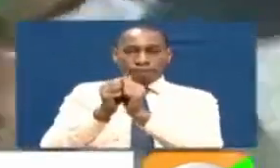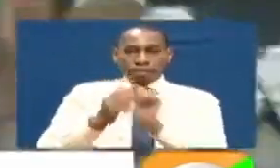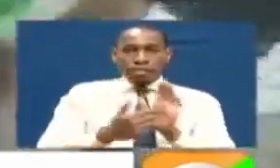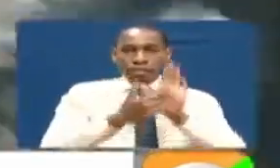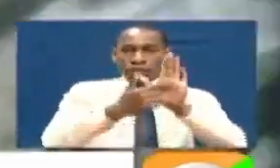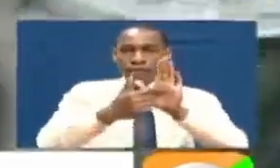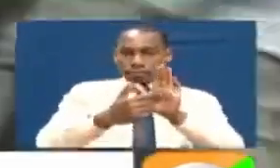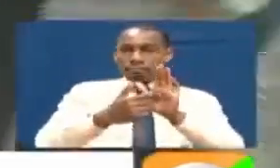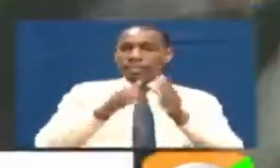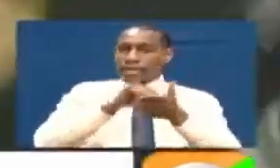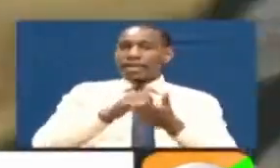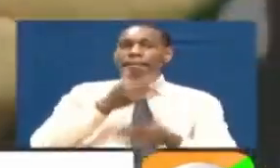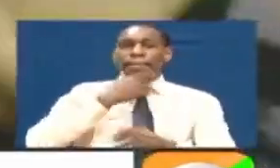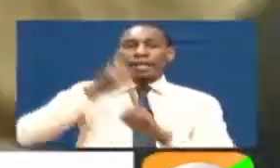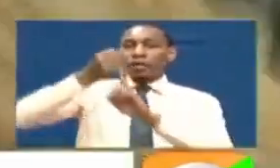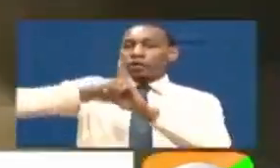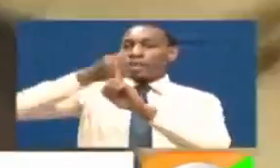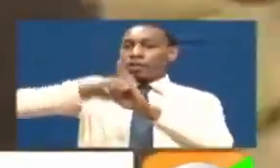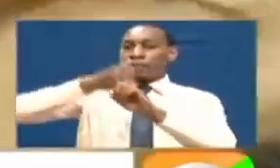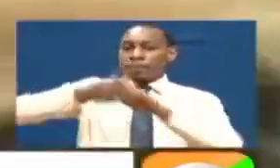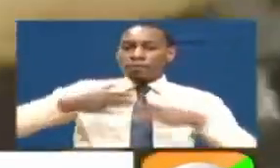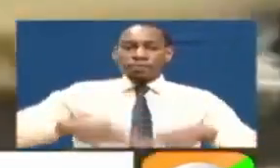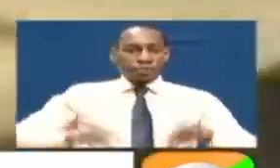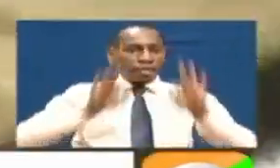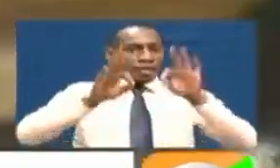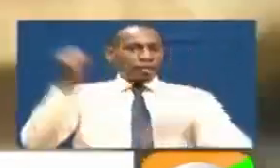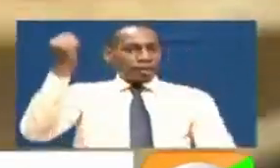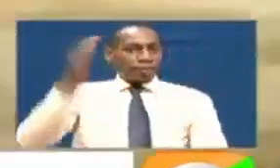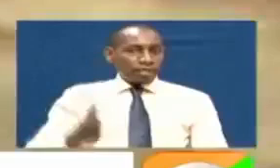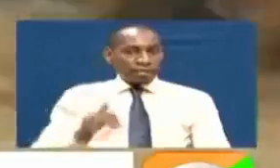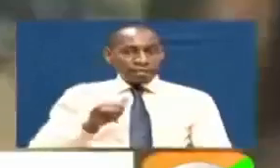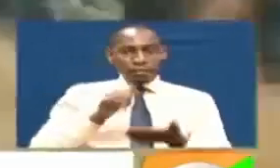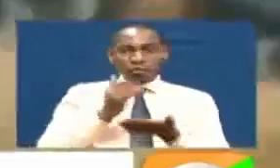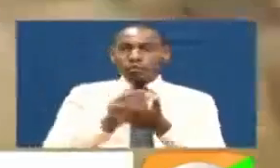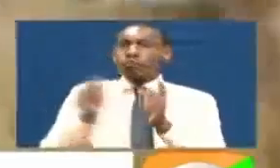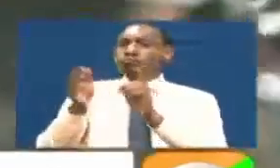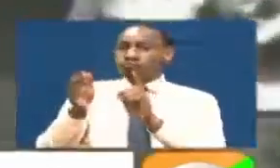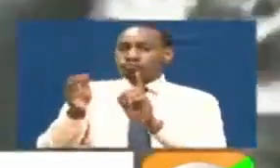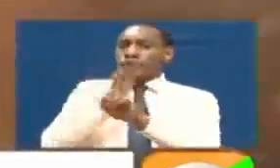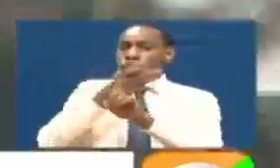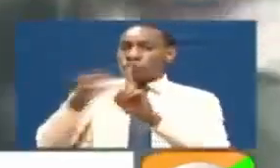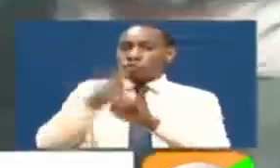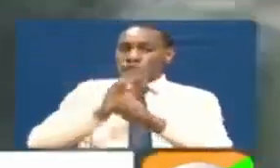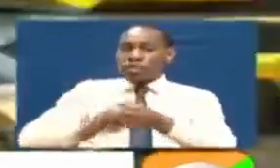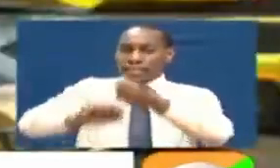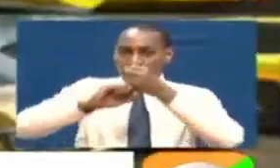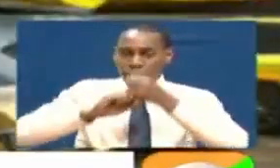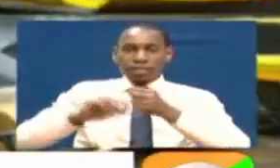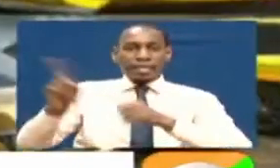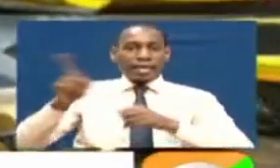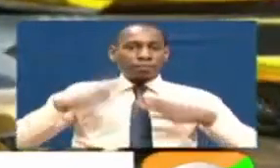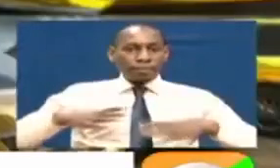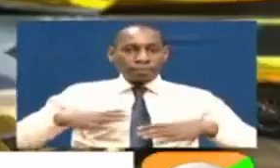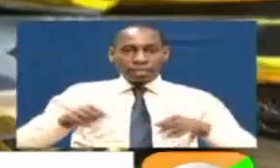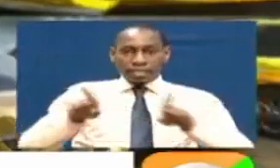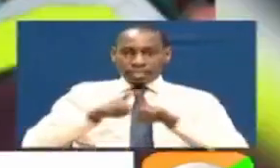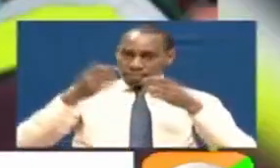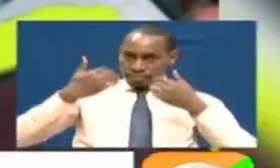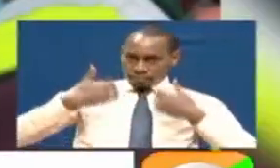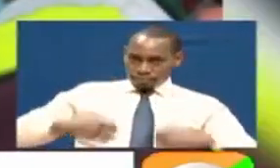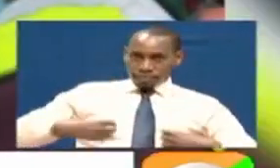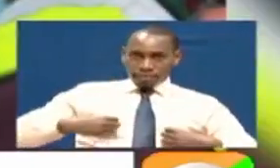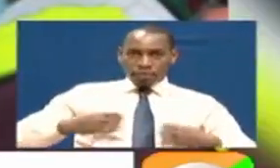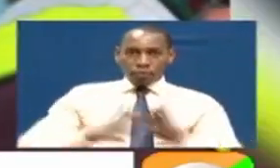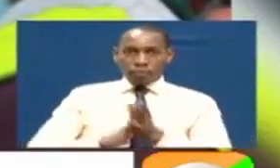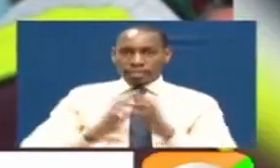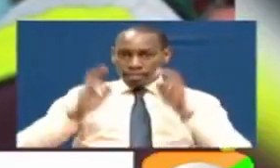Presenting himself as a man of the people, the flamboyant politician easily captured the support of Nairobi residents. From his dressing style,